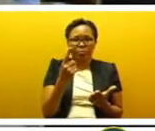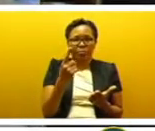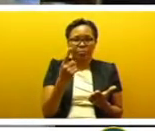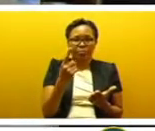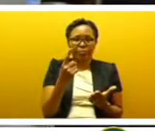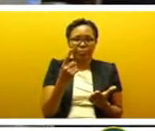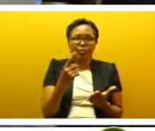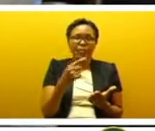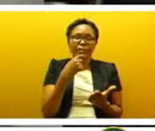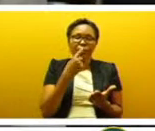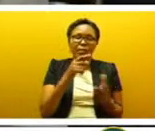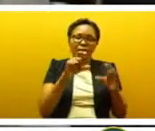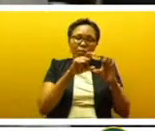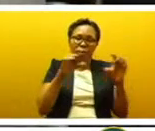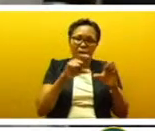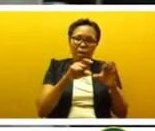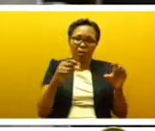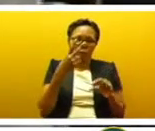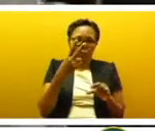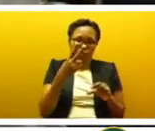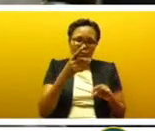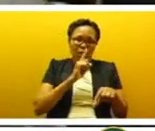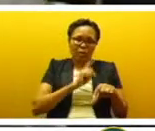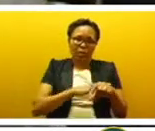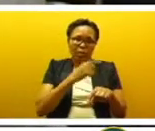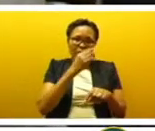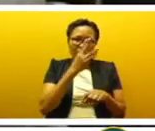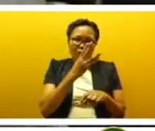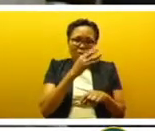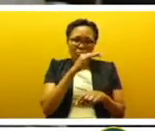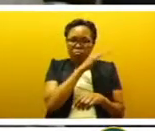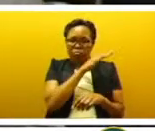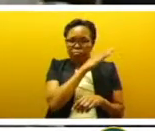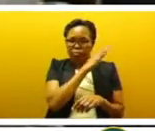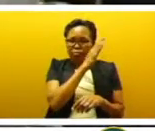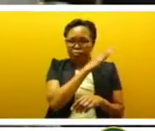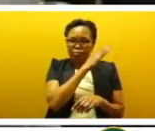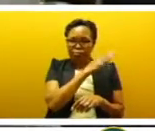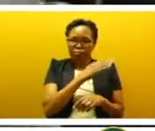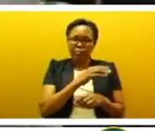It says, paragraph 2, at around 4 p.m.,